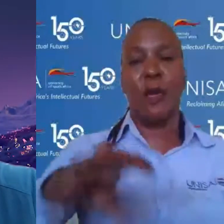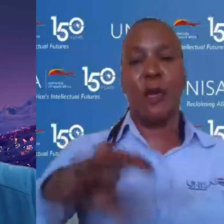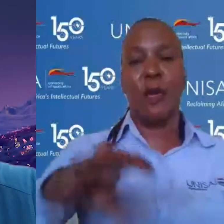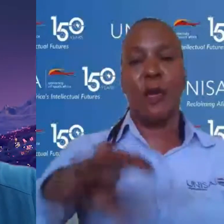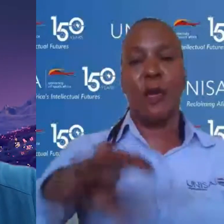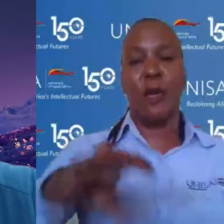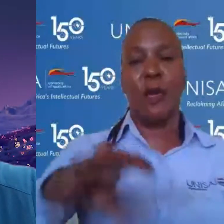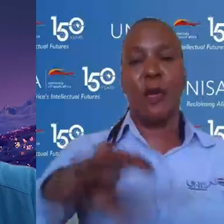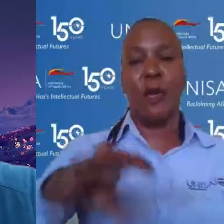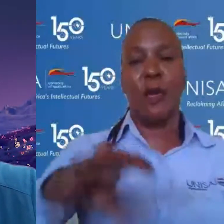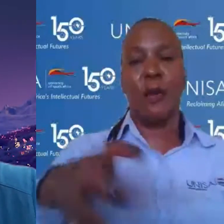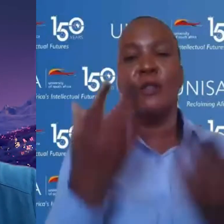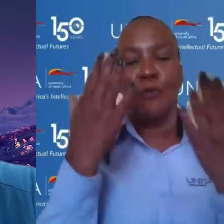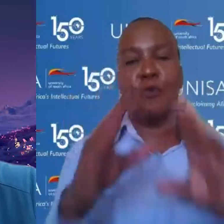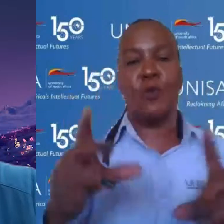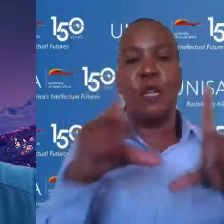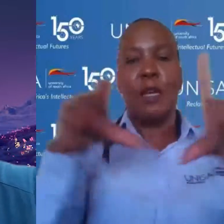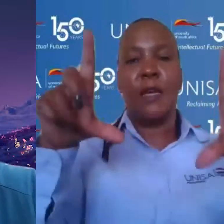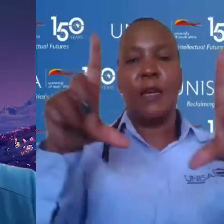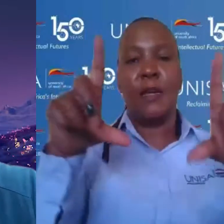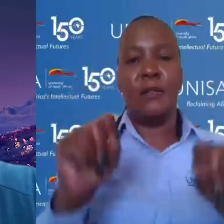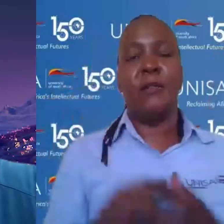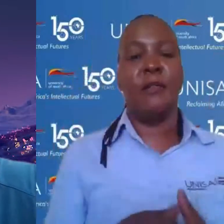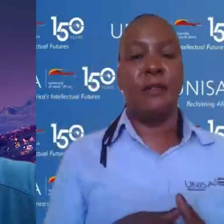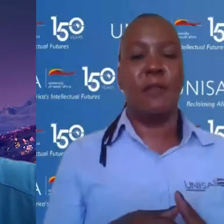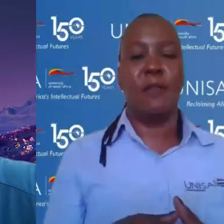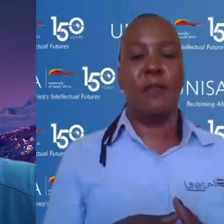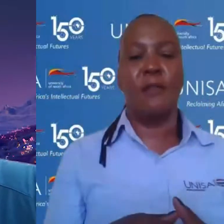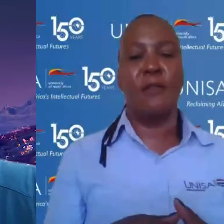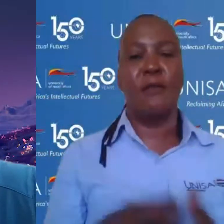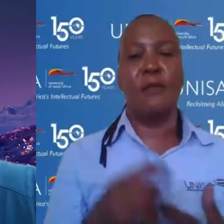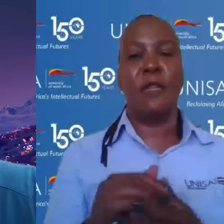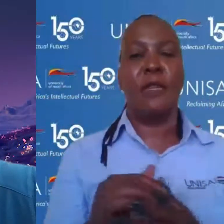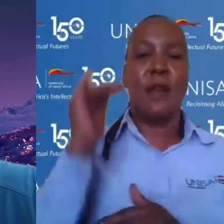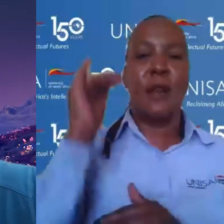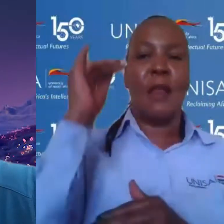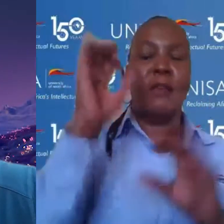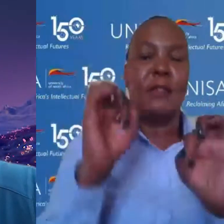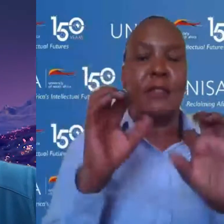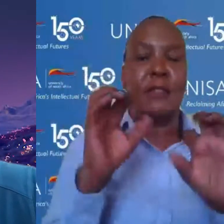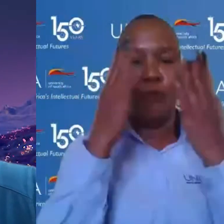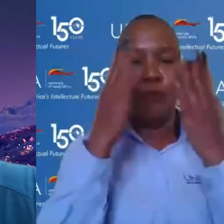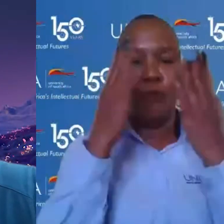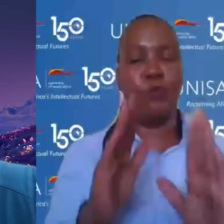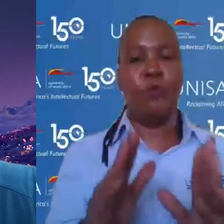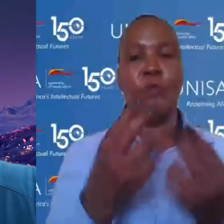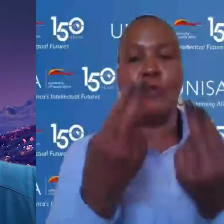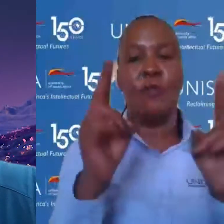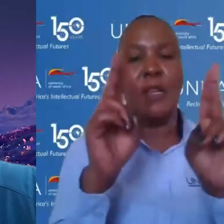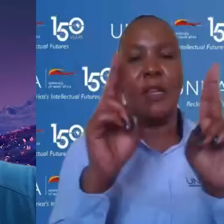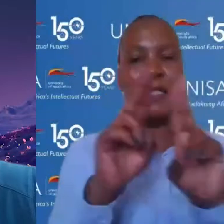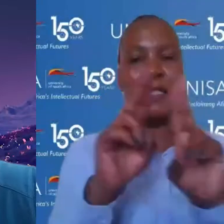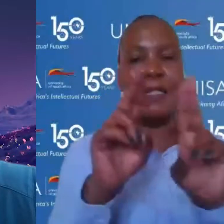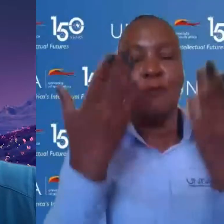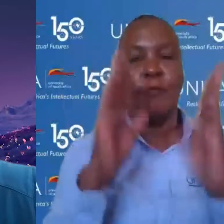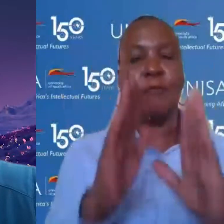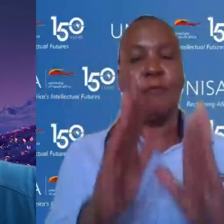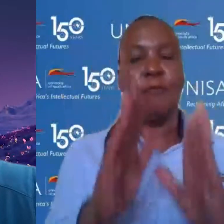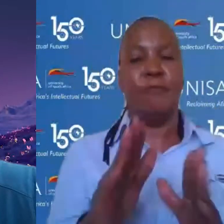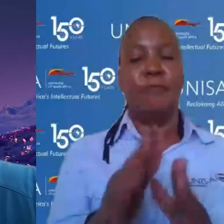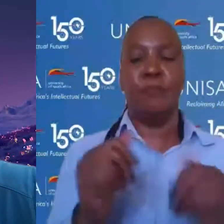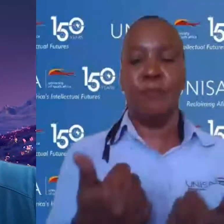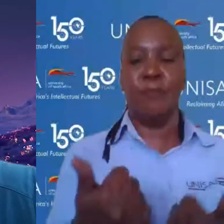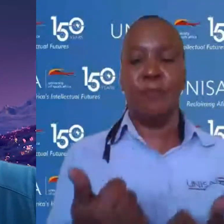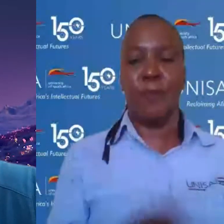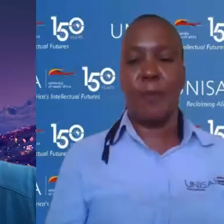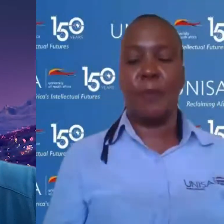of being a tertiary student or a university student, as it were. All right, I'm going very quickly